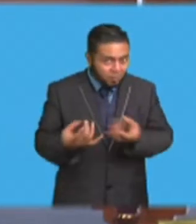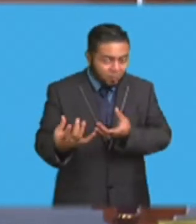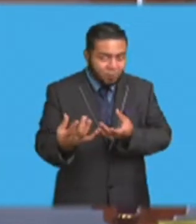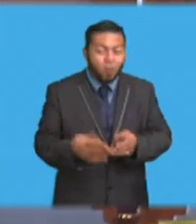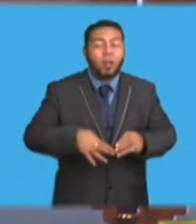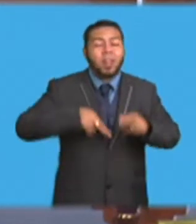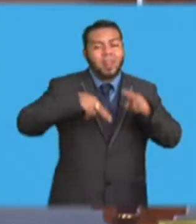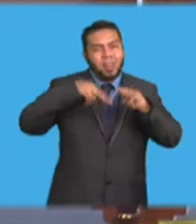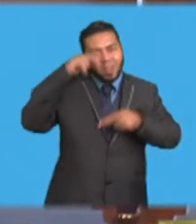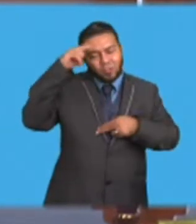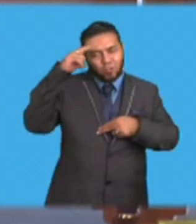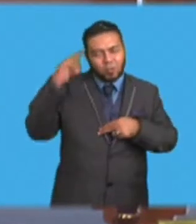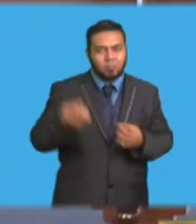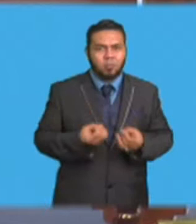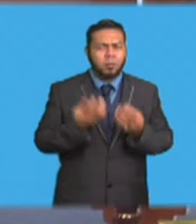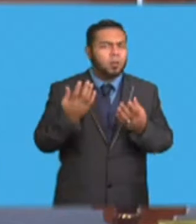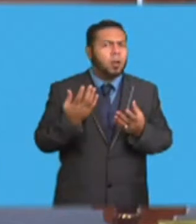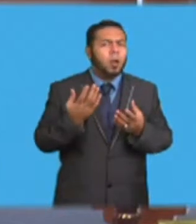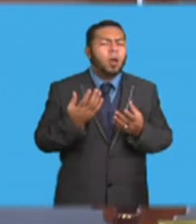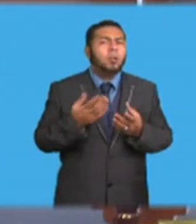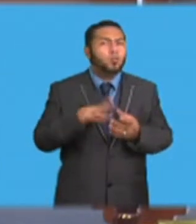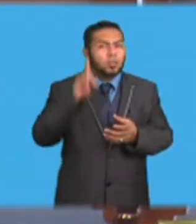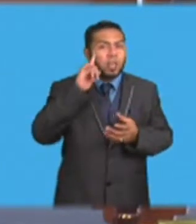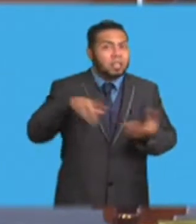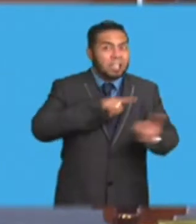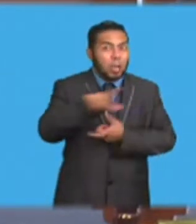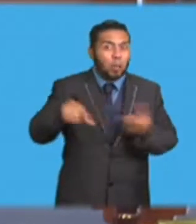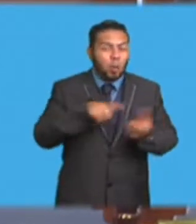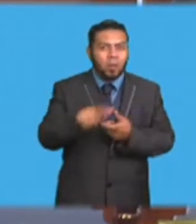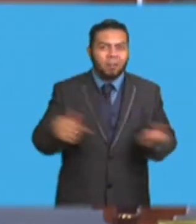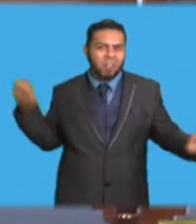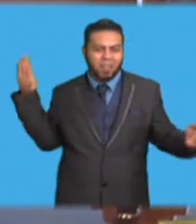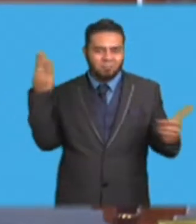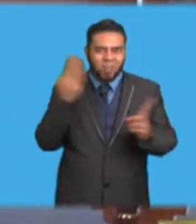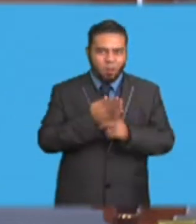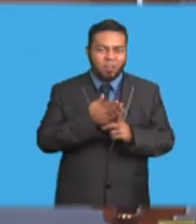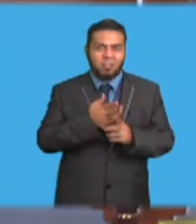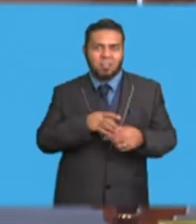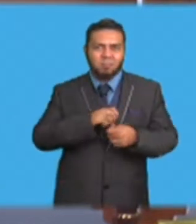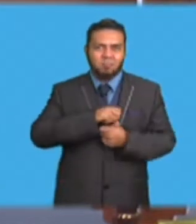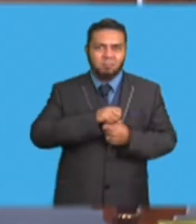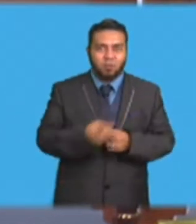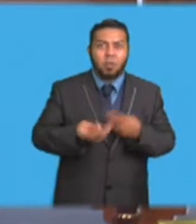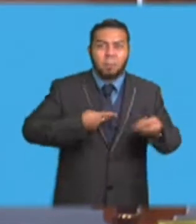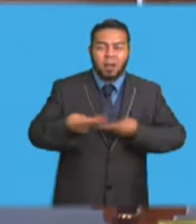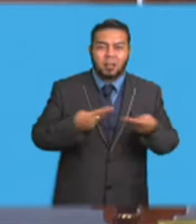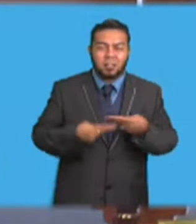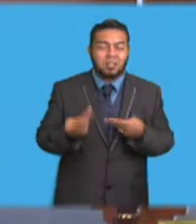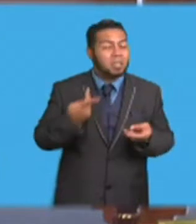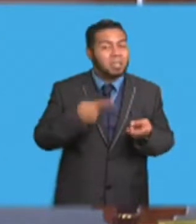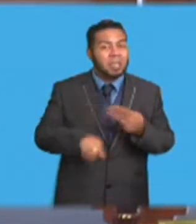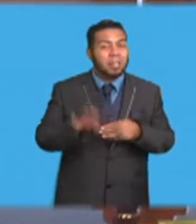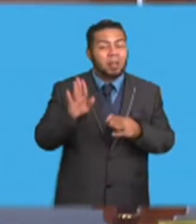Speaker, Cyclone Josie had a direct impact on the western and the northern municipal markets. Some of the town